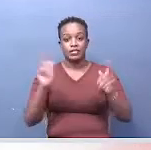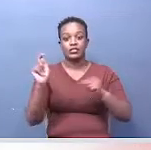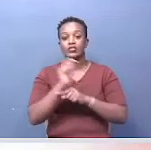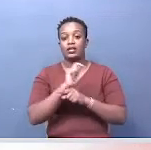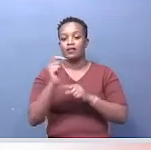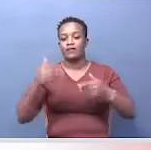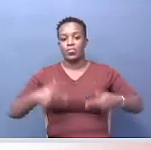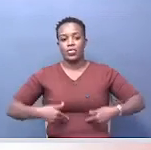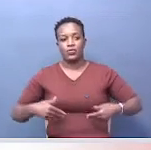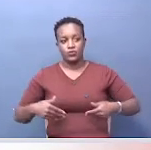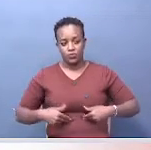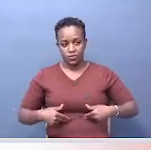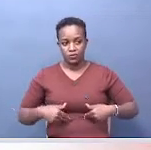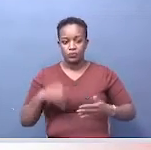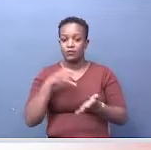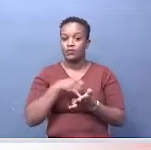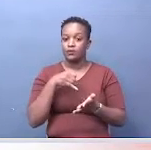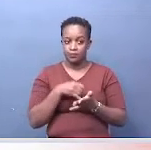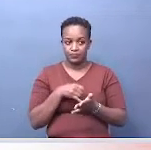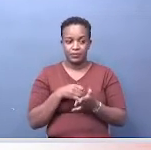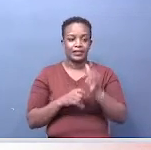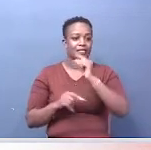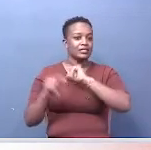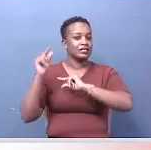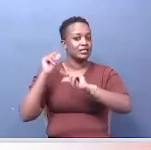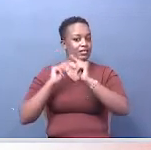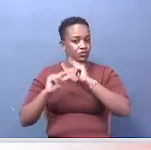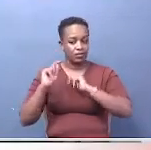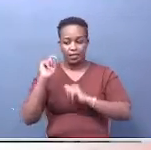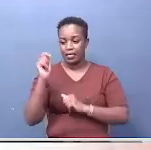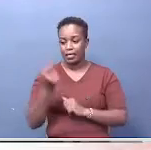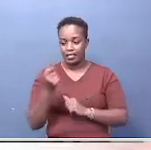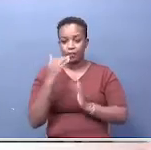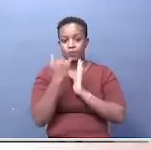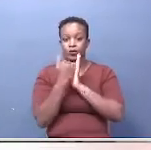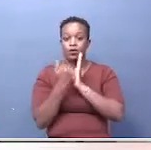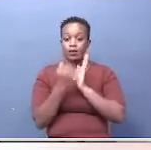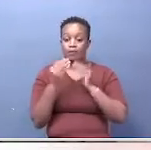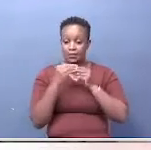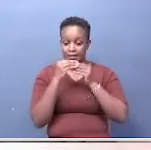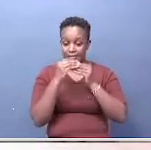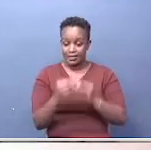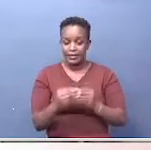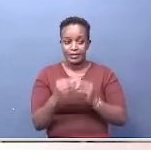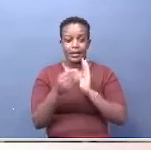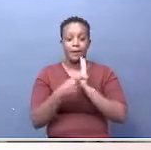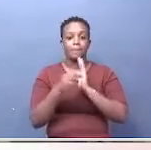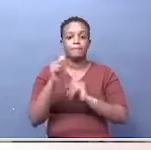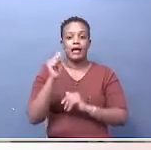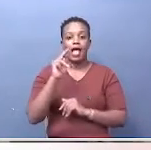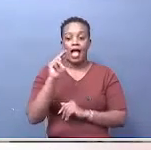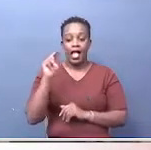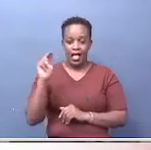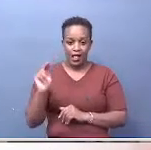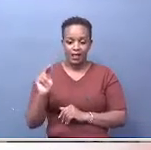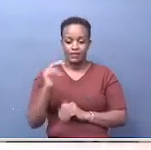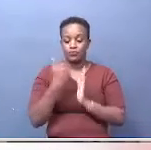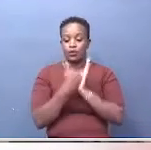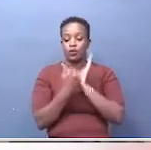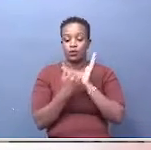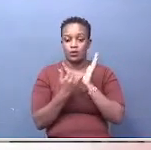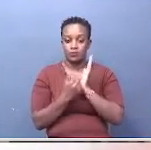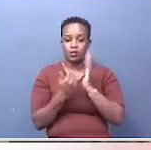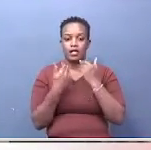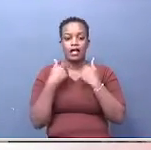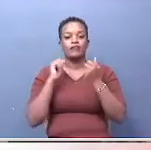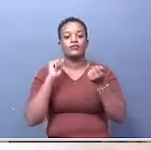to engage in. According to Generation Kenya program lead for Coast Region, Alan Wanjala, the program is set to instill both